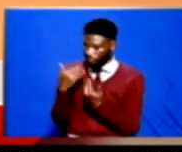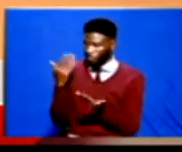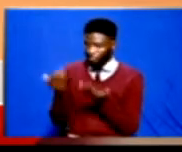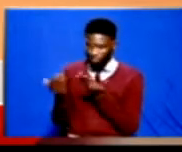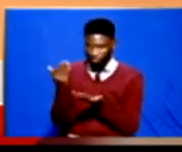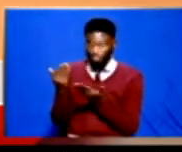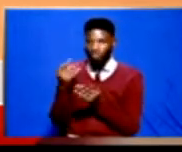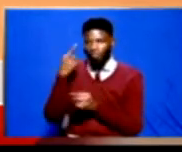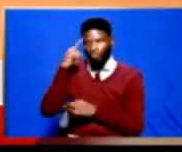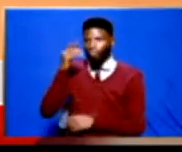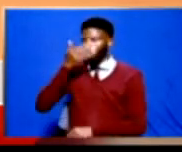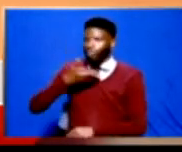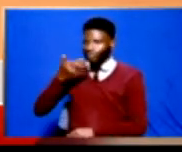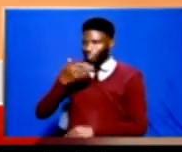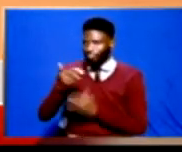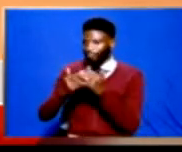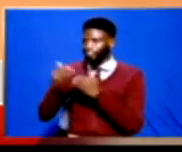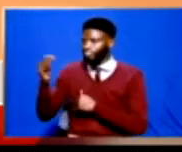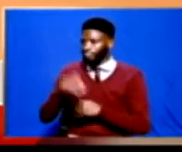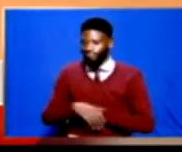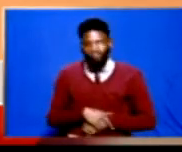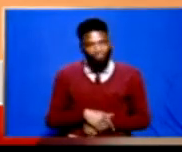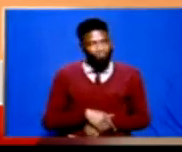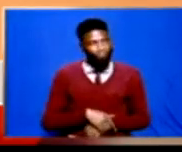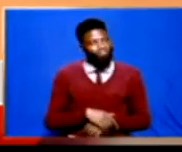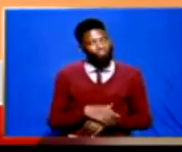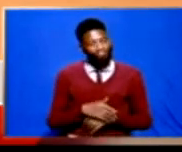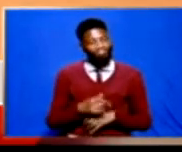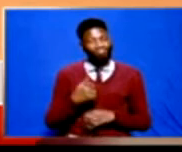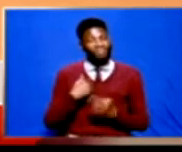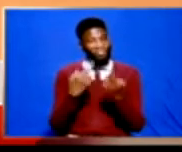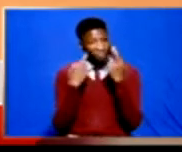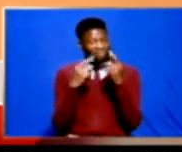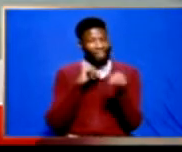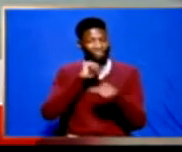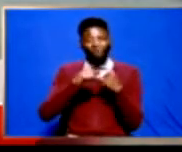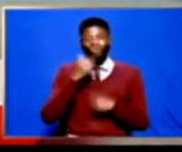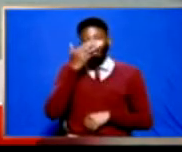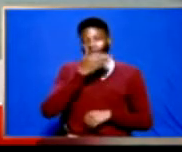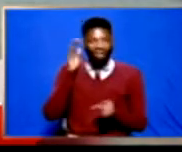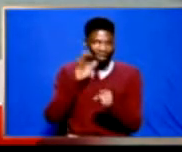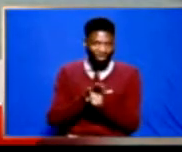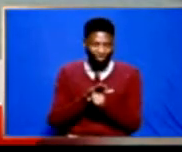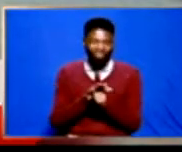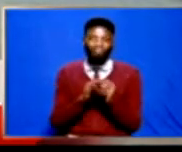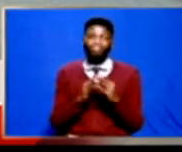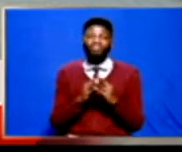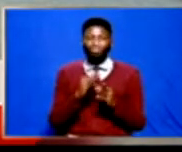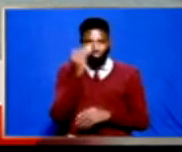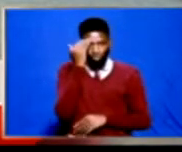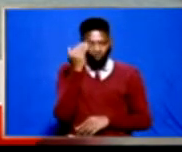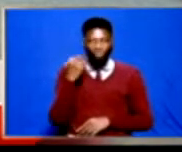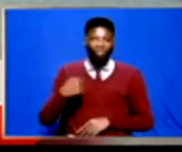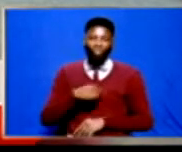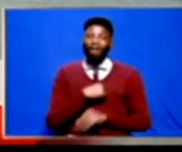for oil going forward? I'm very optimistic about oil. I know that